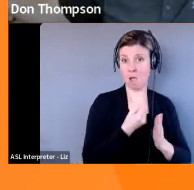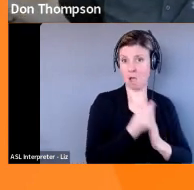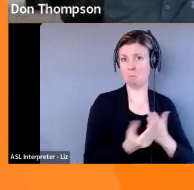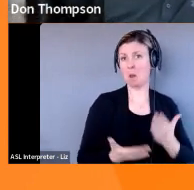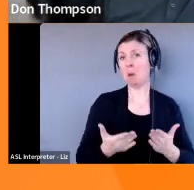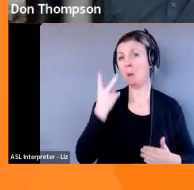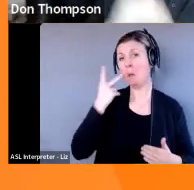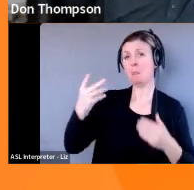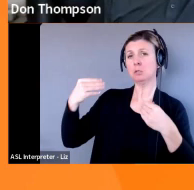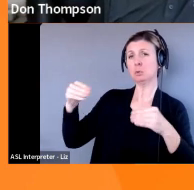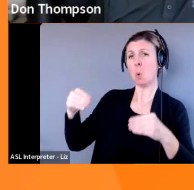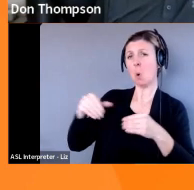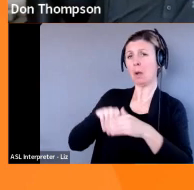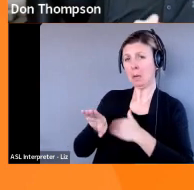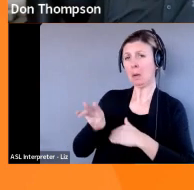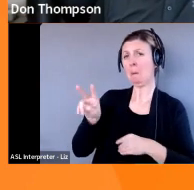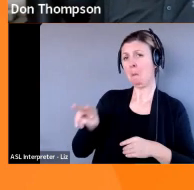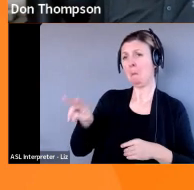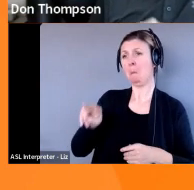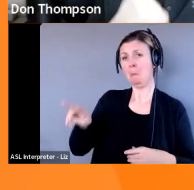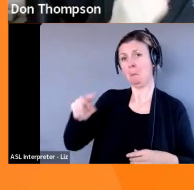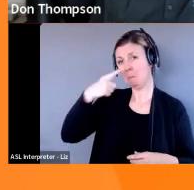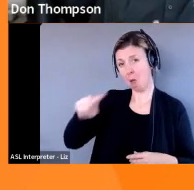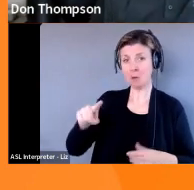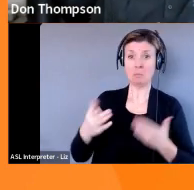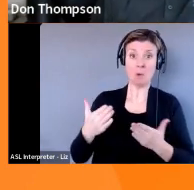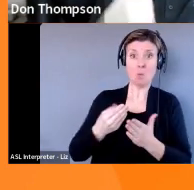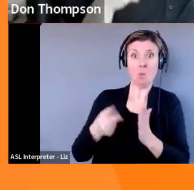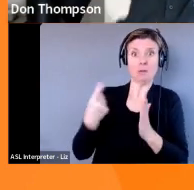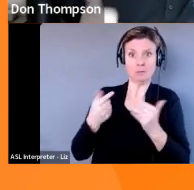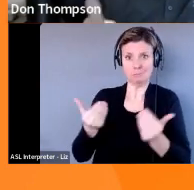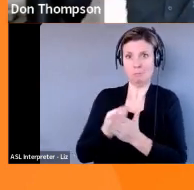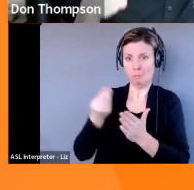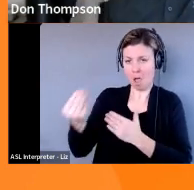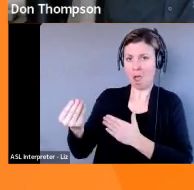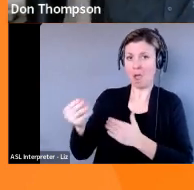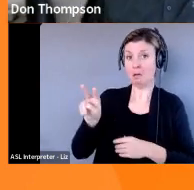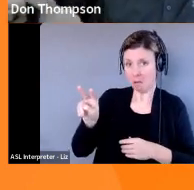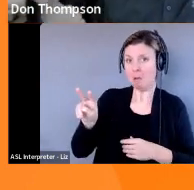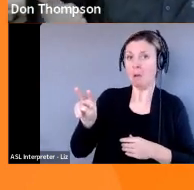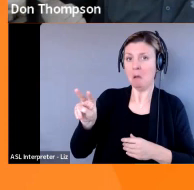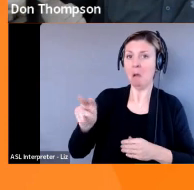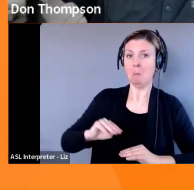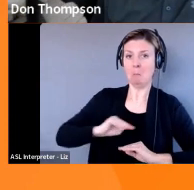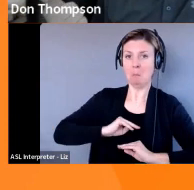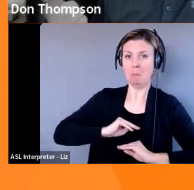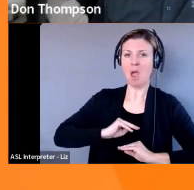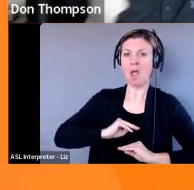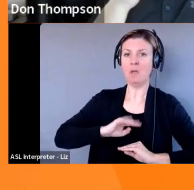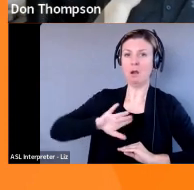first time, but they're definitely coming back to Amazon to see if they can get it faster with less